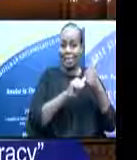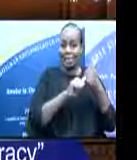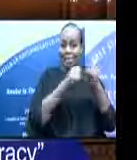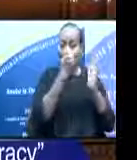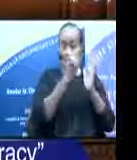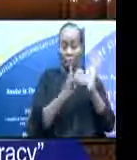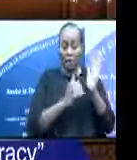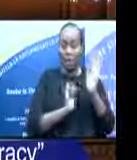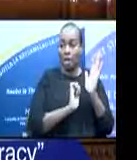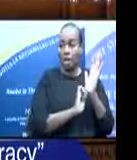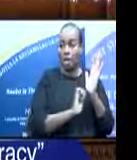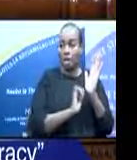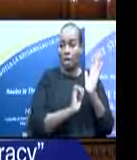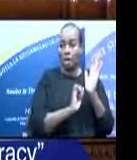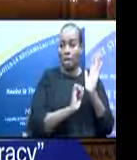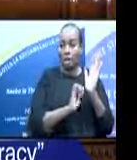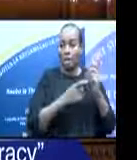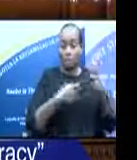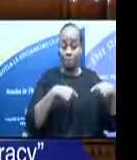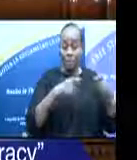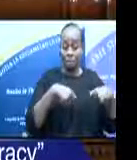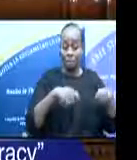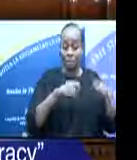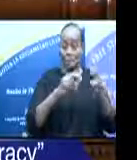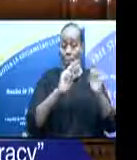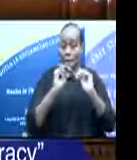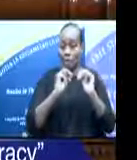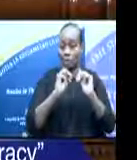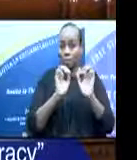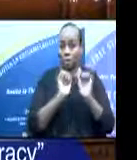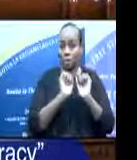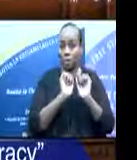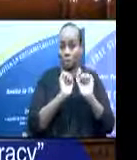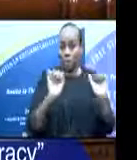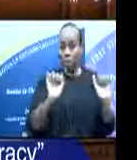misstatements. Your expenditure management